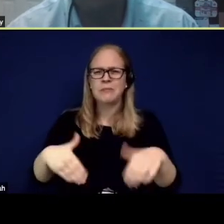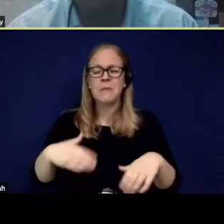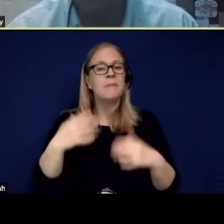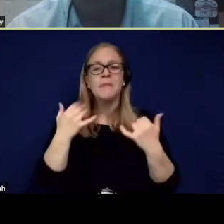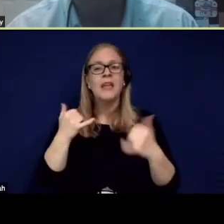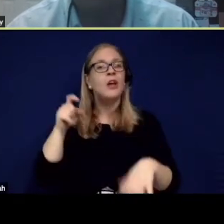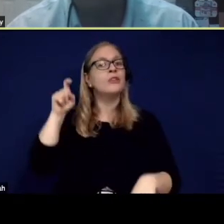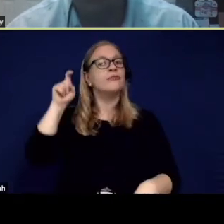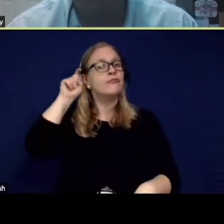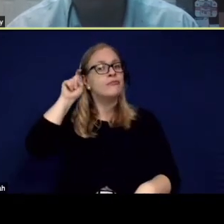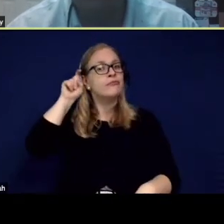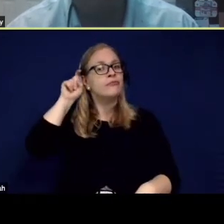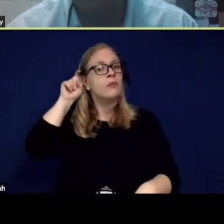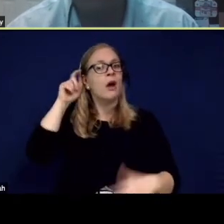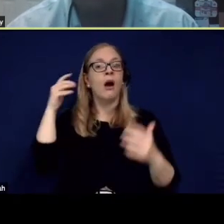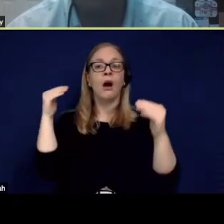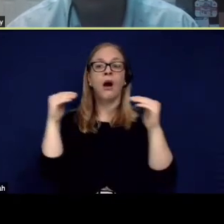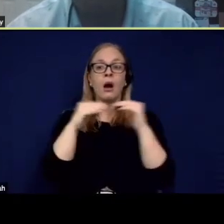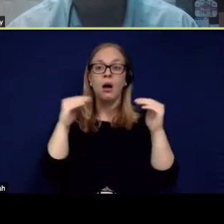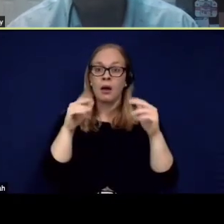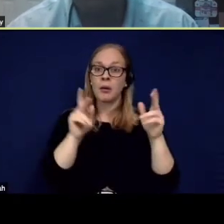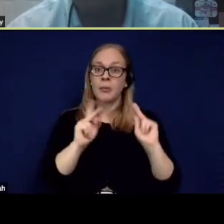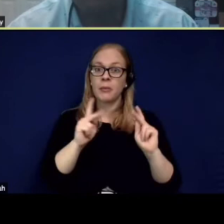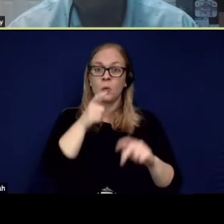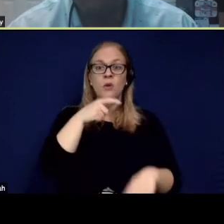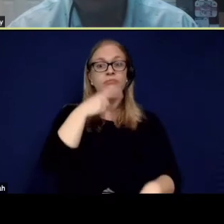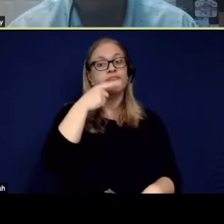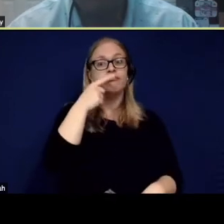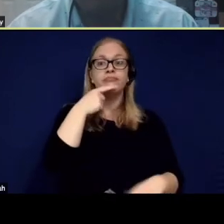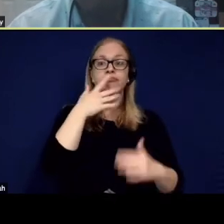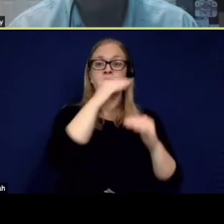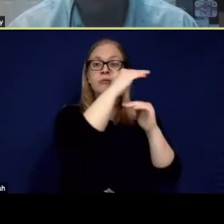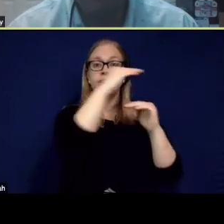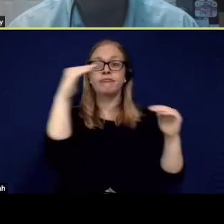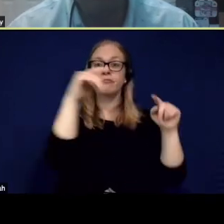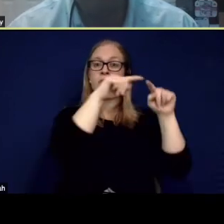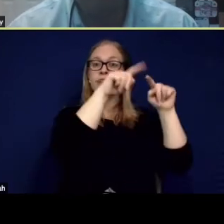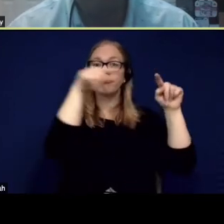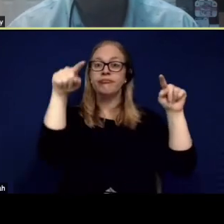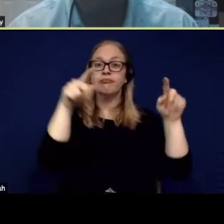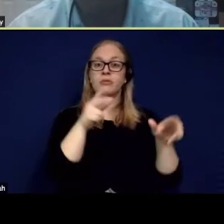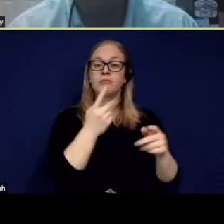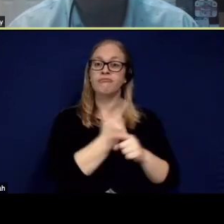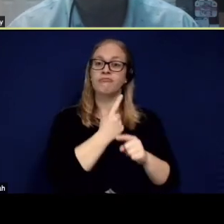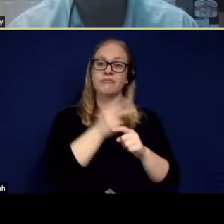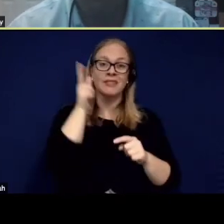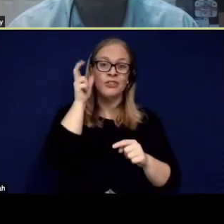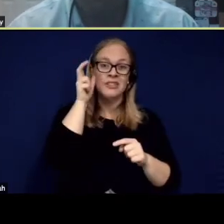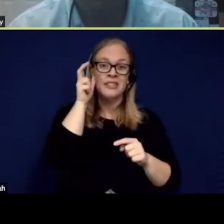do, but some of these advances allow us to hear